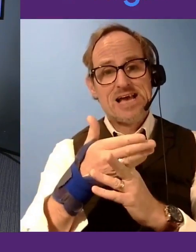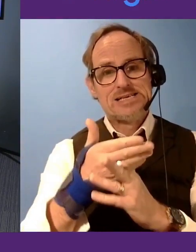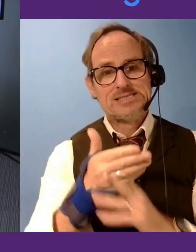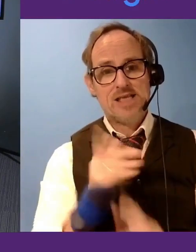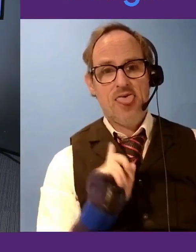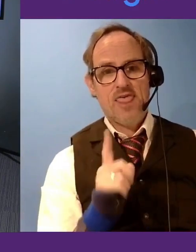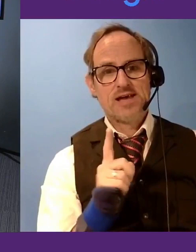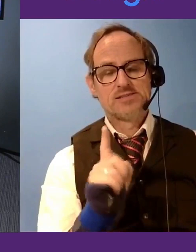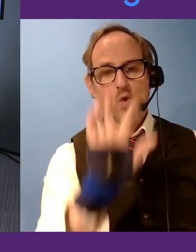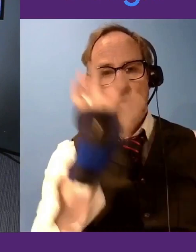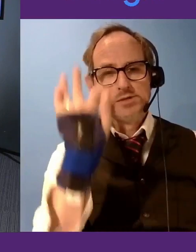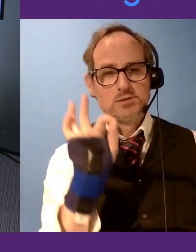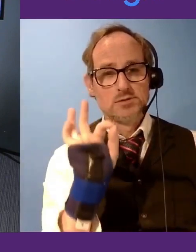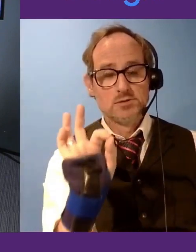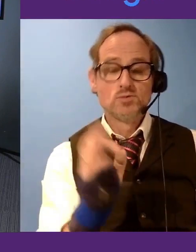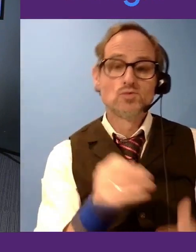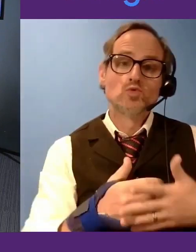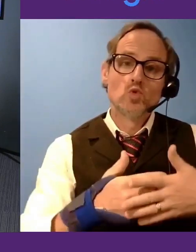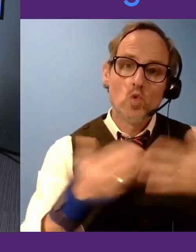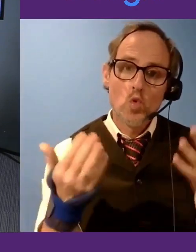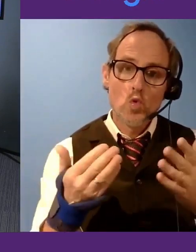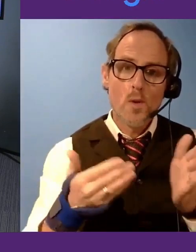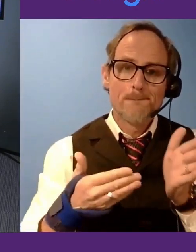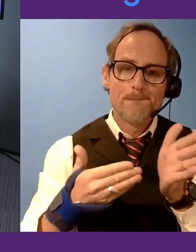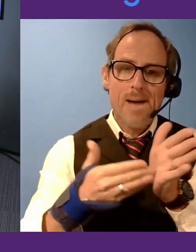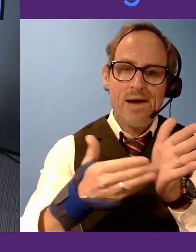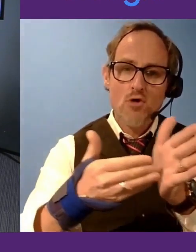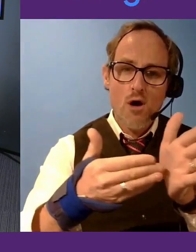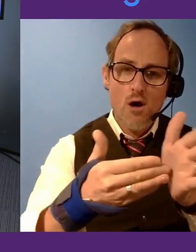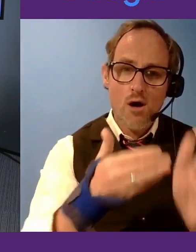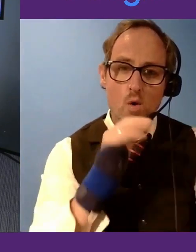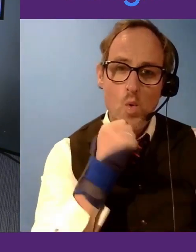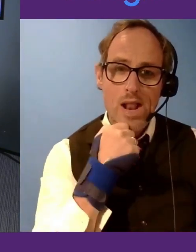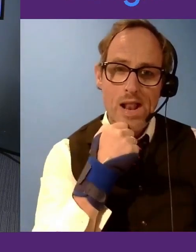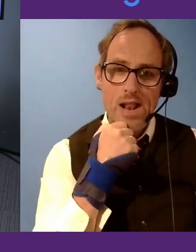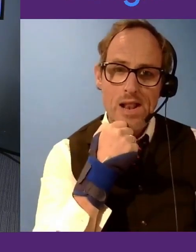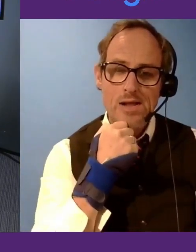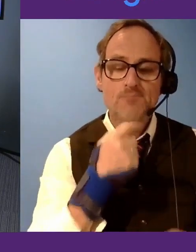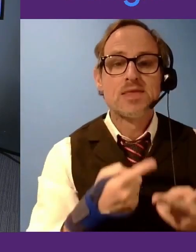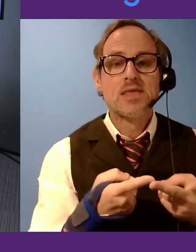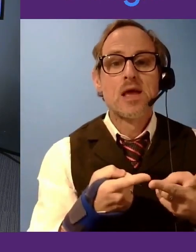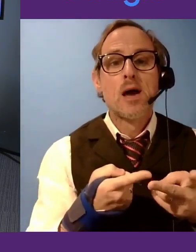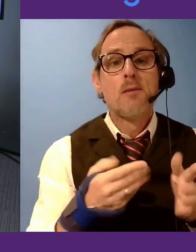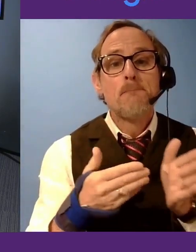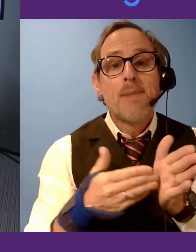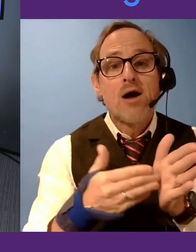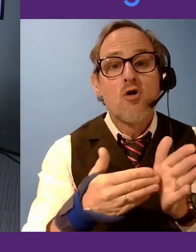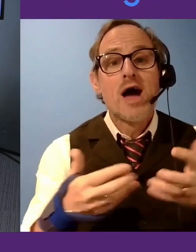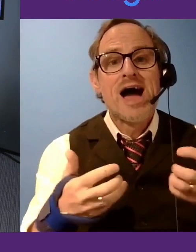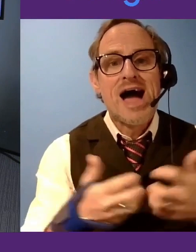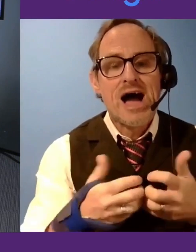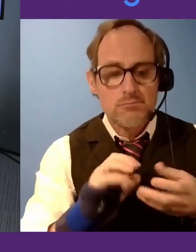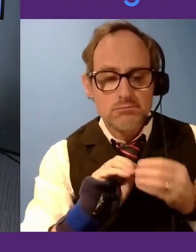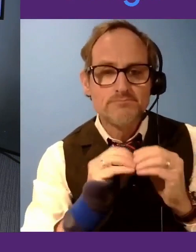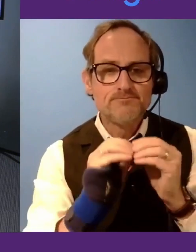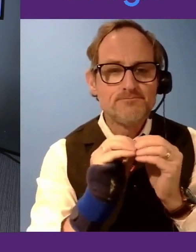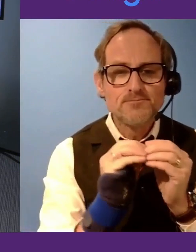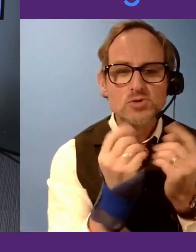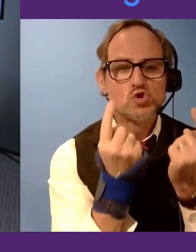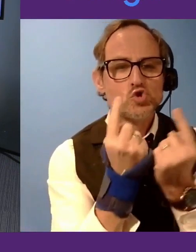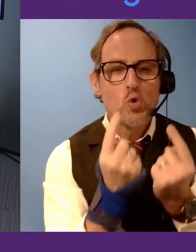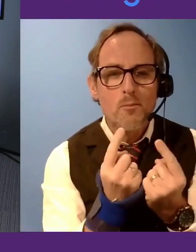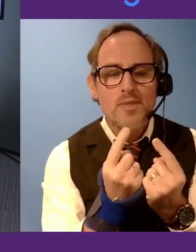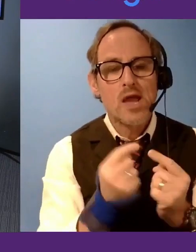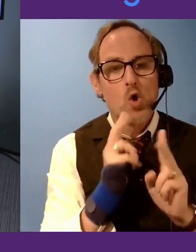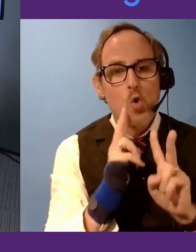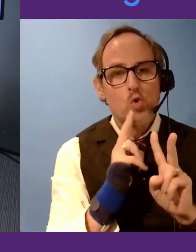to be putting barriers in place by designing something the way that we want to design it? So yeah, I